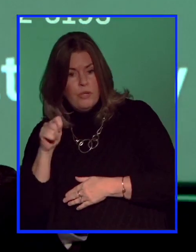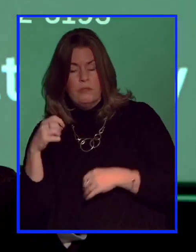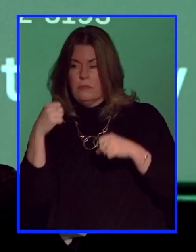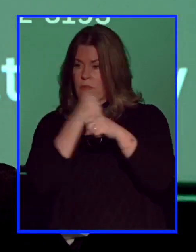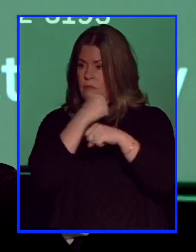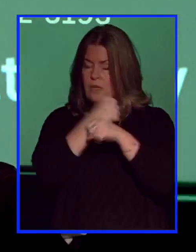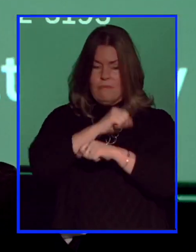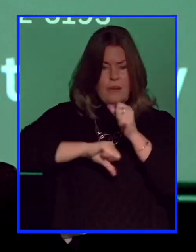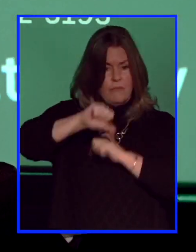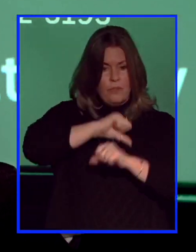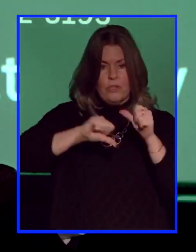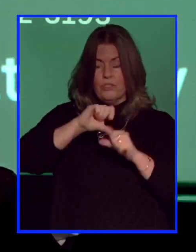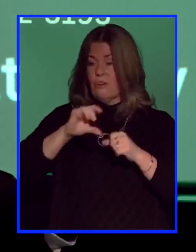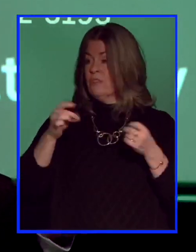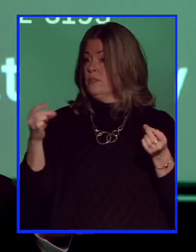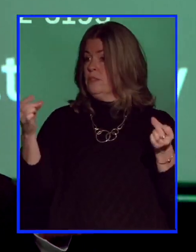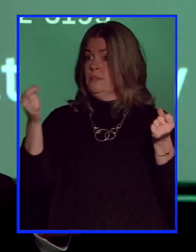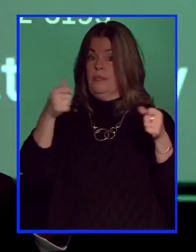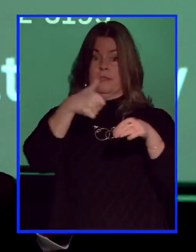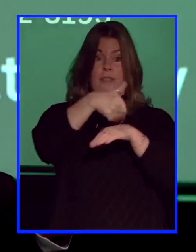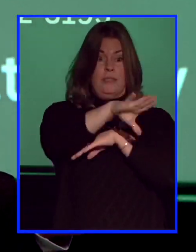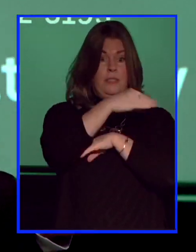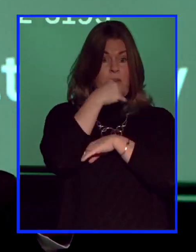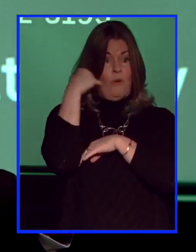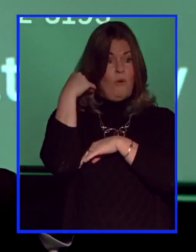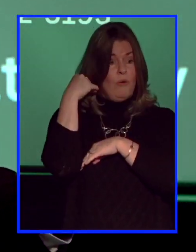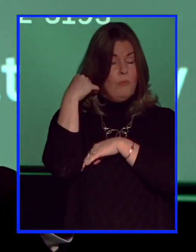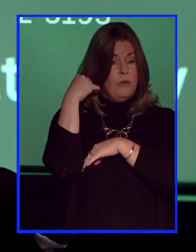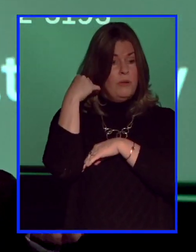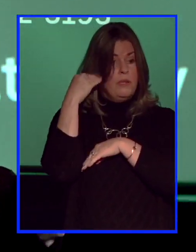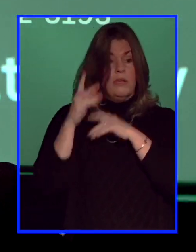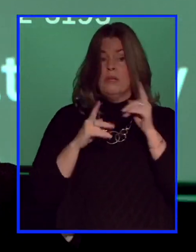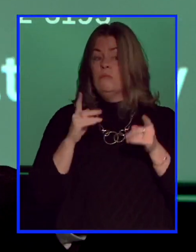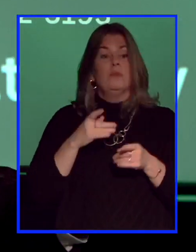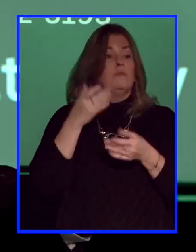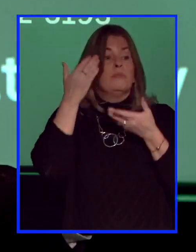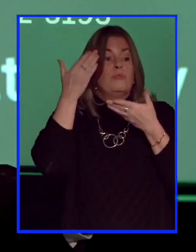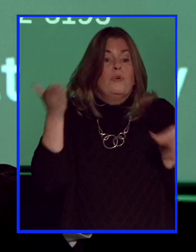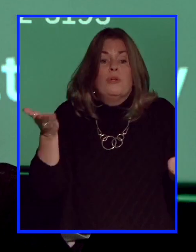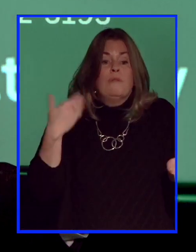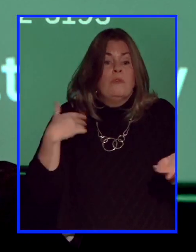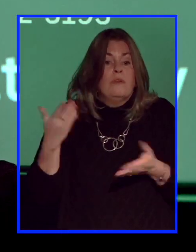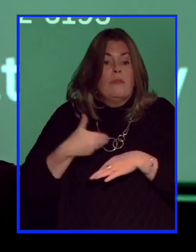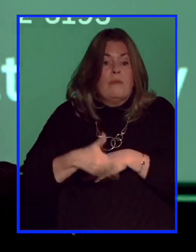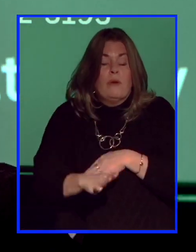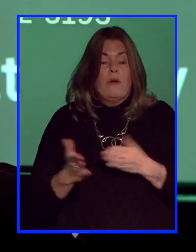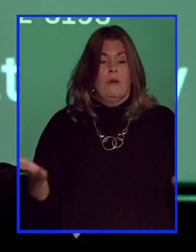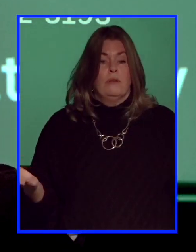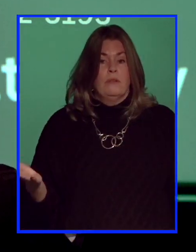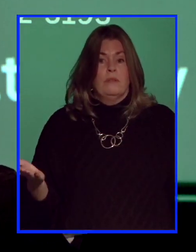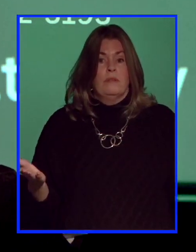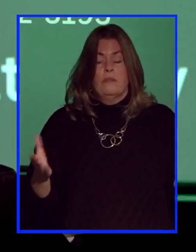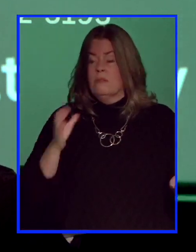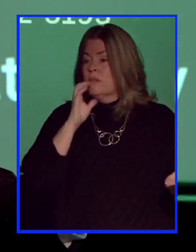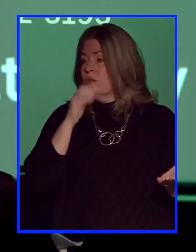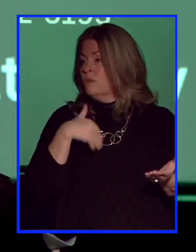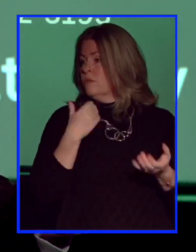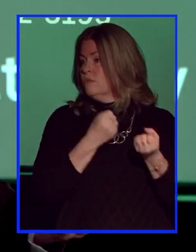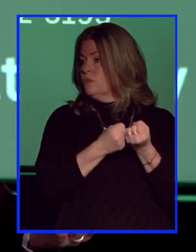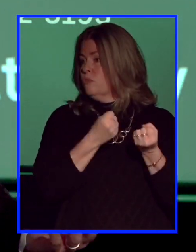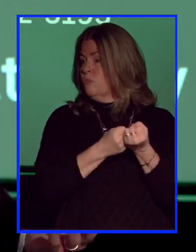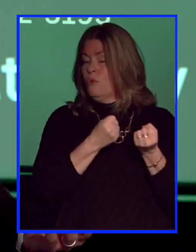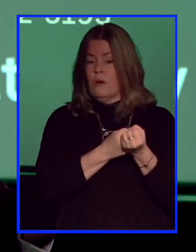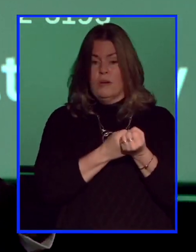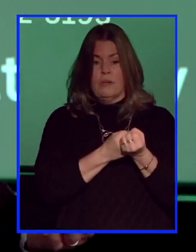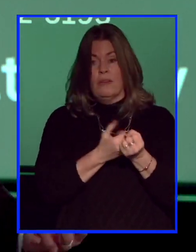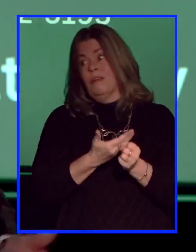suddenly they're back home, and nobody even knows they were gone. No one knows what they were doing. They don't get that support that they had in